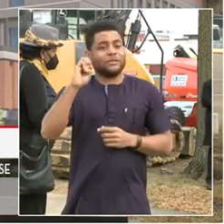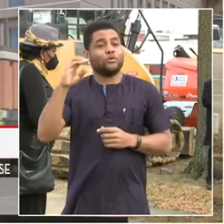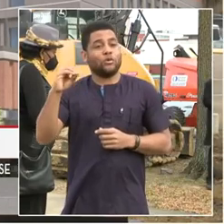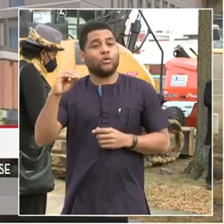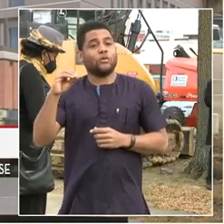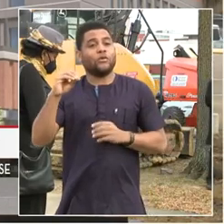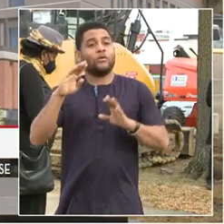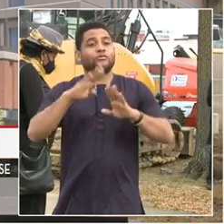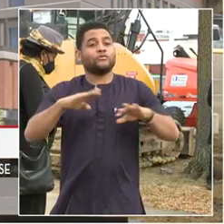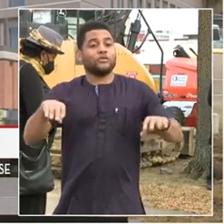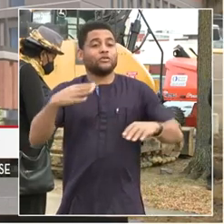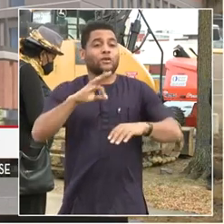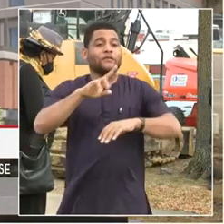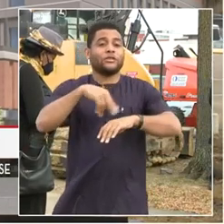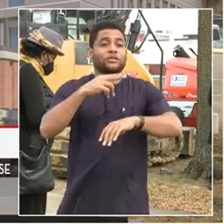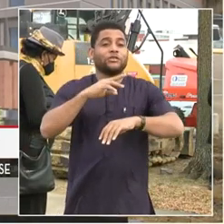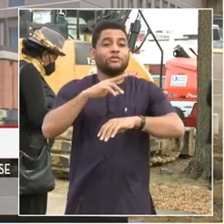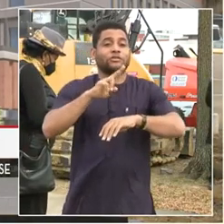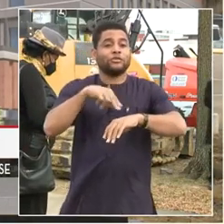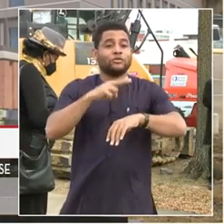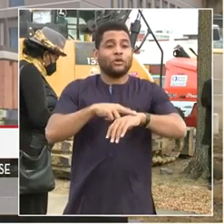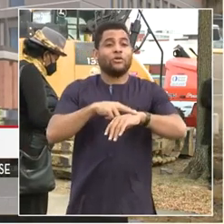National, Dr. Kurt Newman.